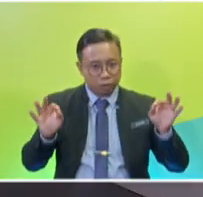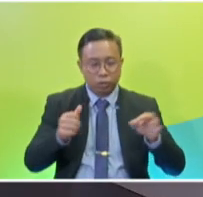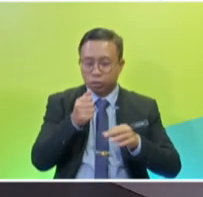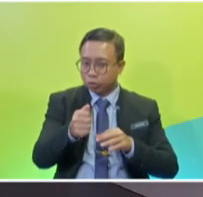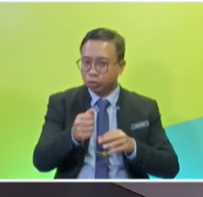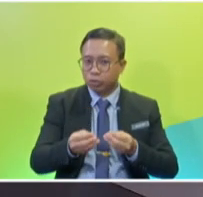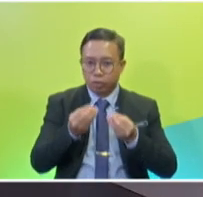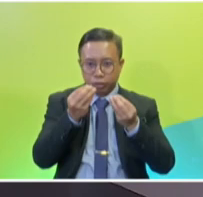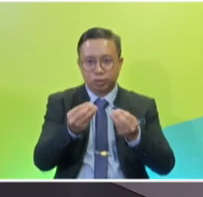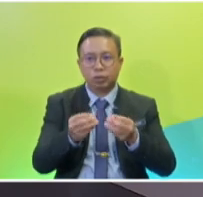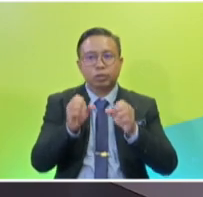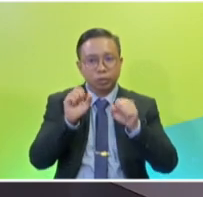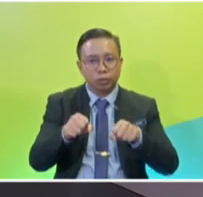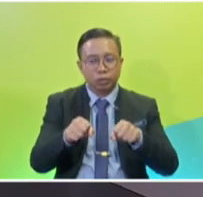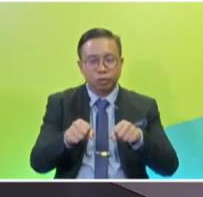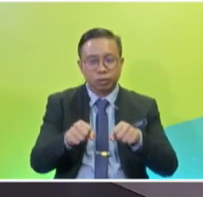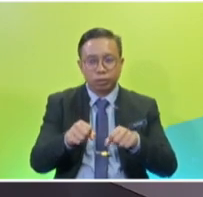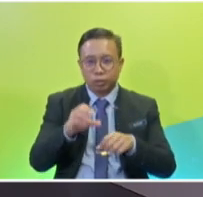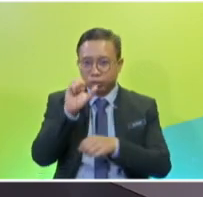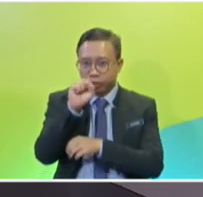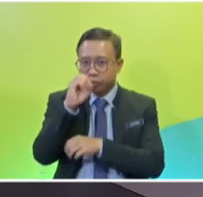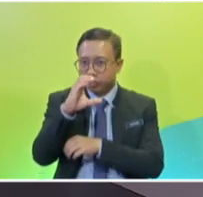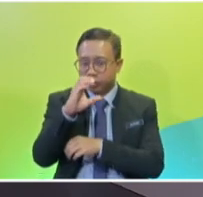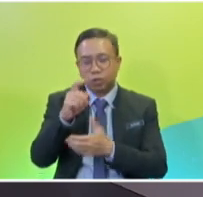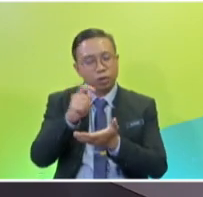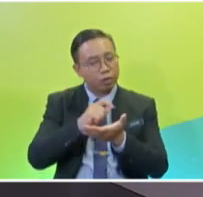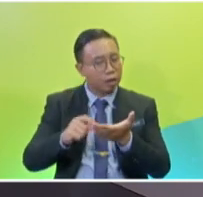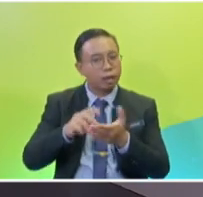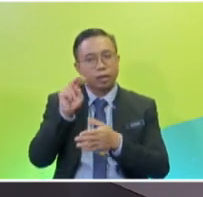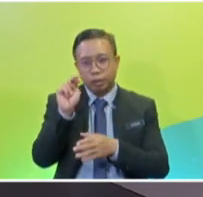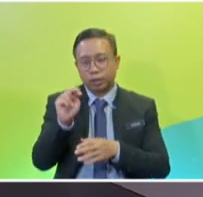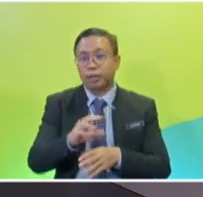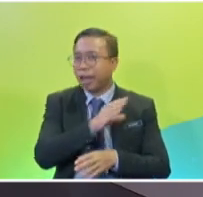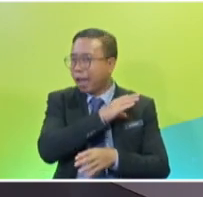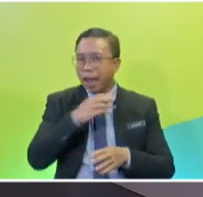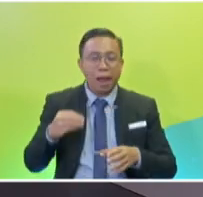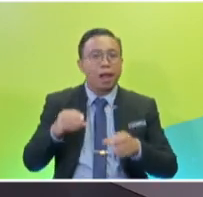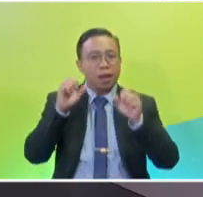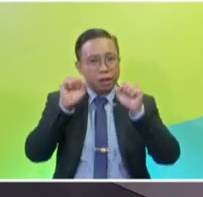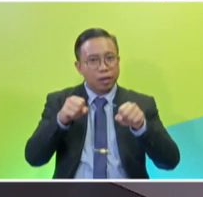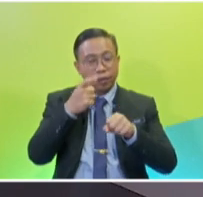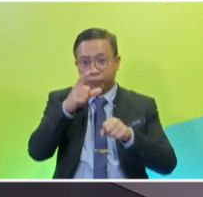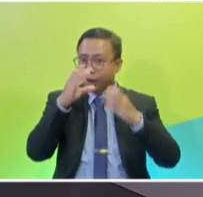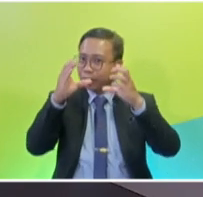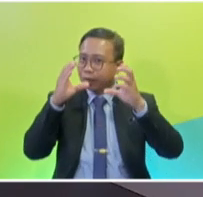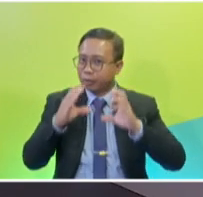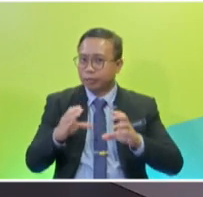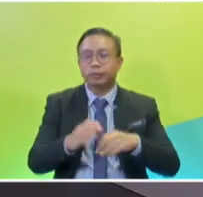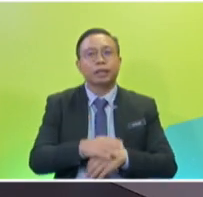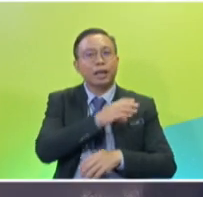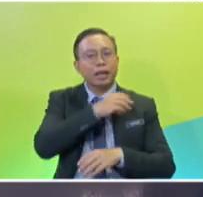viewers out there, can just screenshot and rewrite them later. Mm-hmm. And you can see your paragraph And